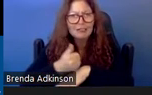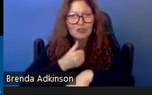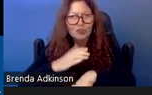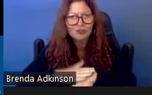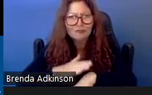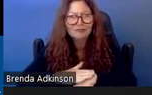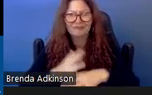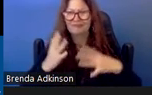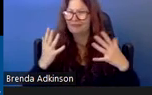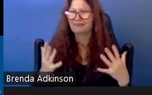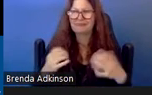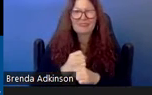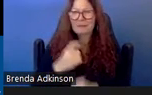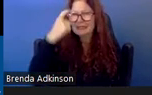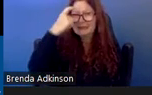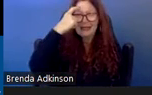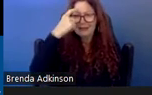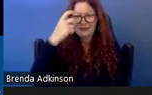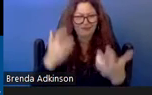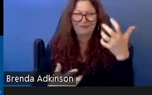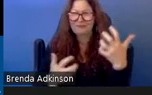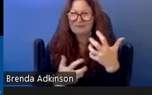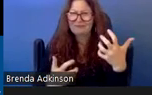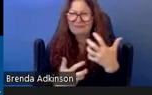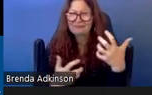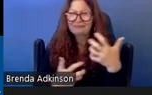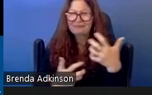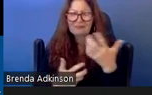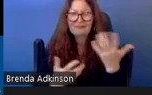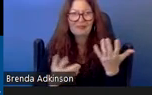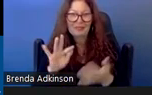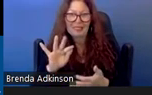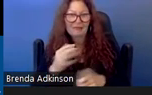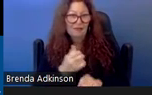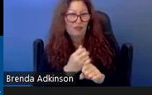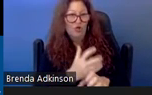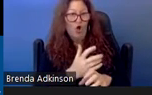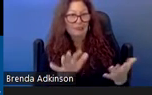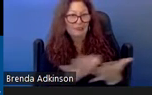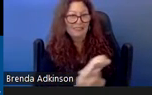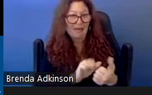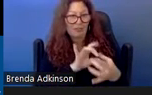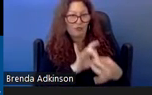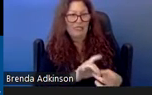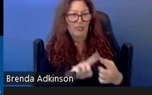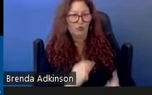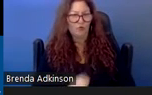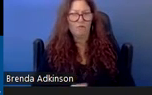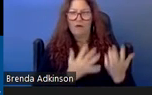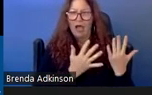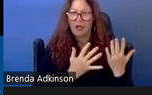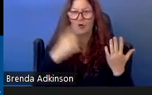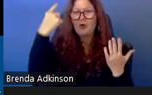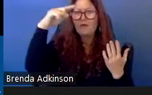disaster that perhaps only focused as a cause of damage with fire. So we've removed that special flood hazard area